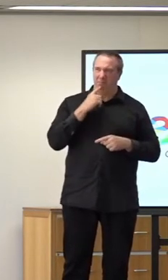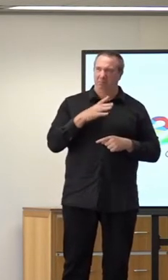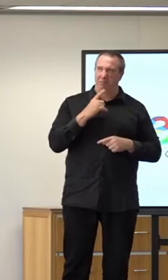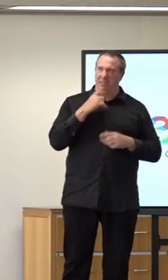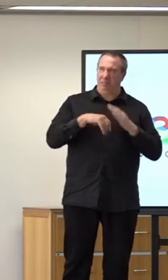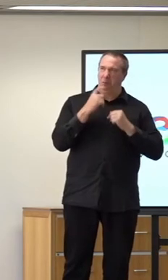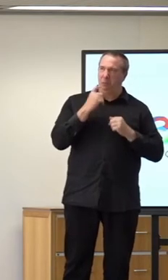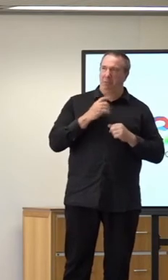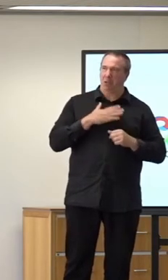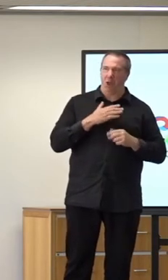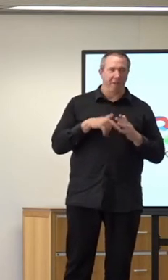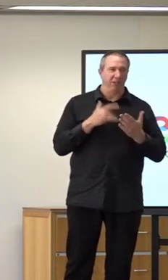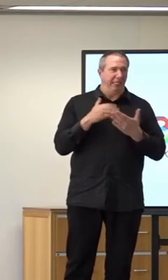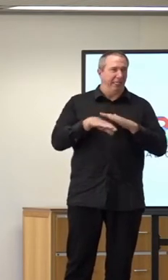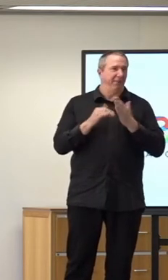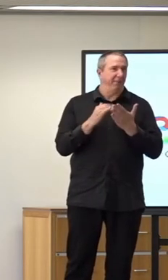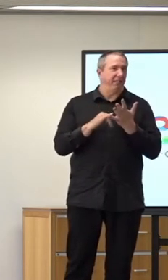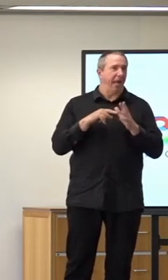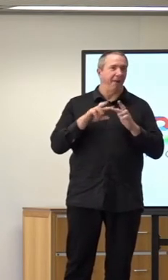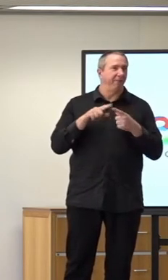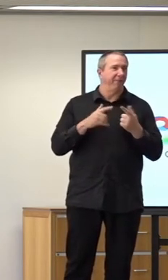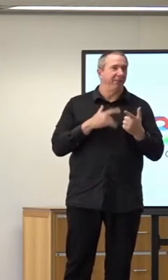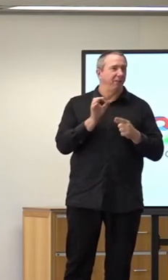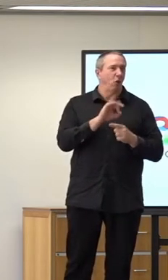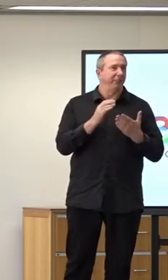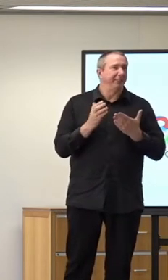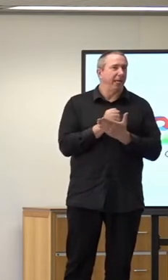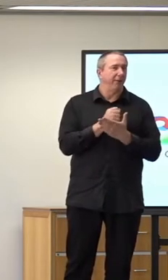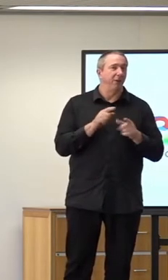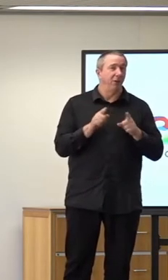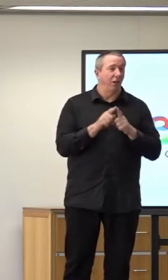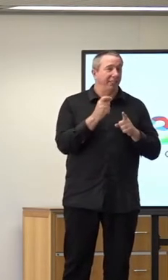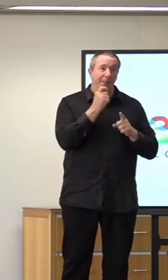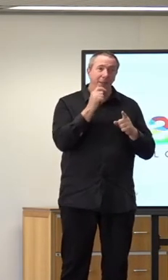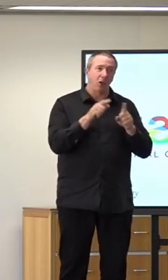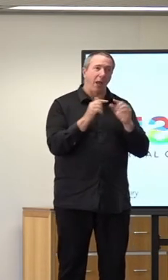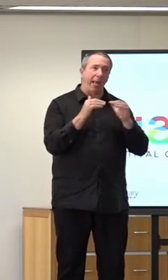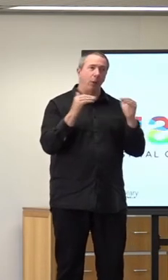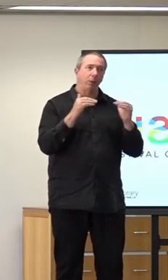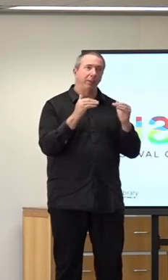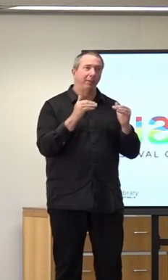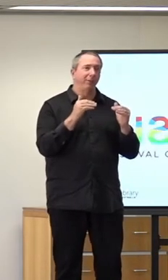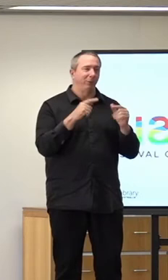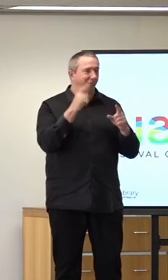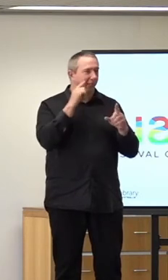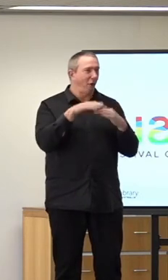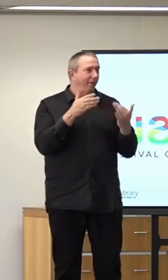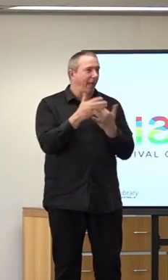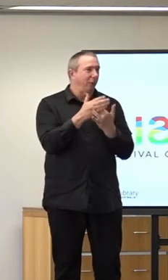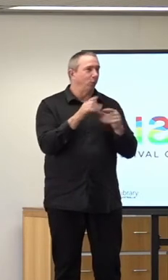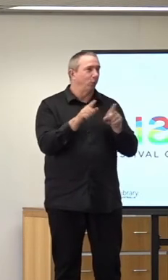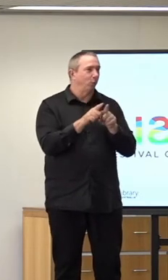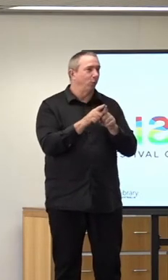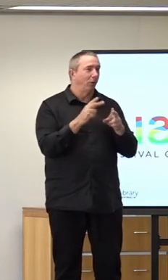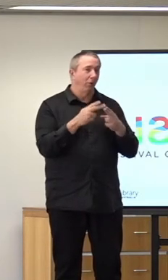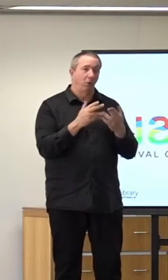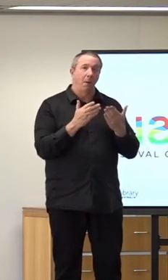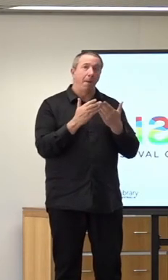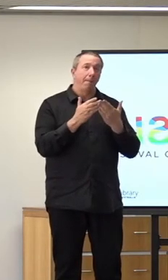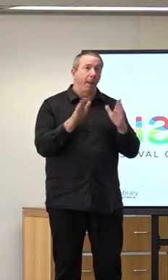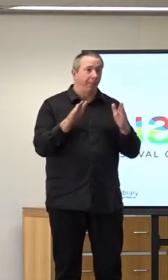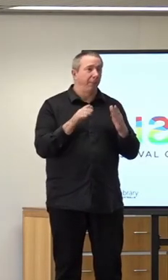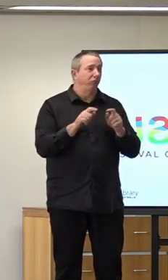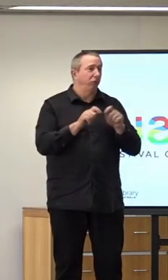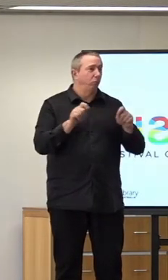don't feel safe in museums. And, you know, there's an equity point of view to consider, the public resourcing that goes